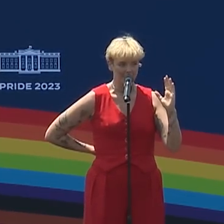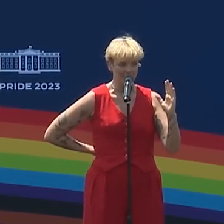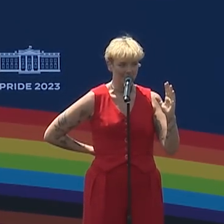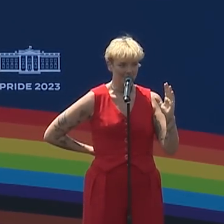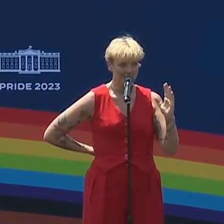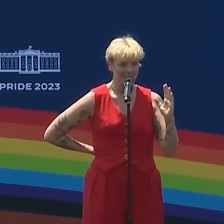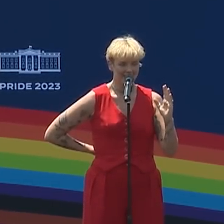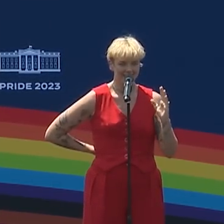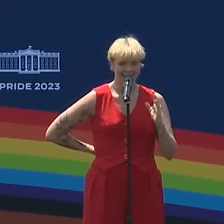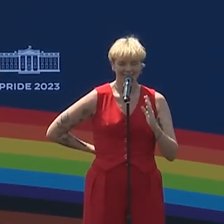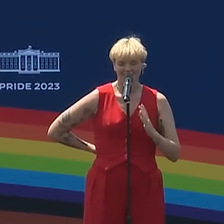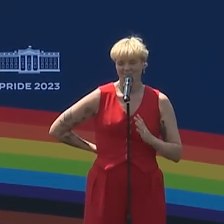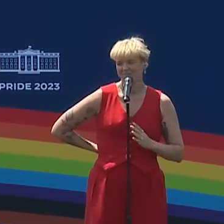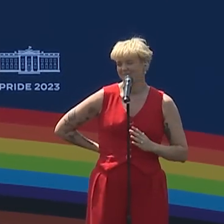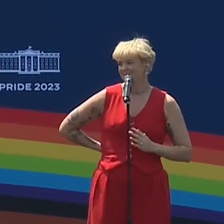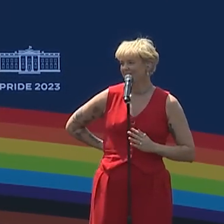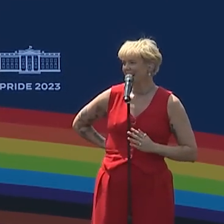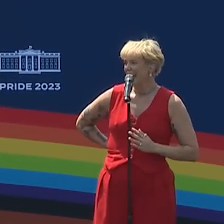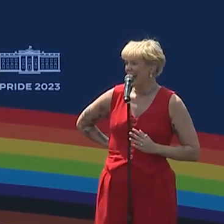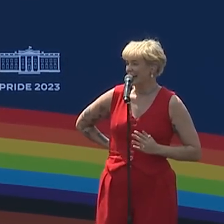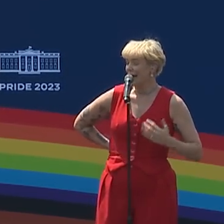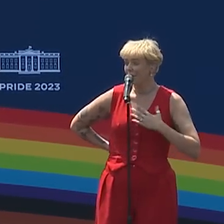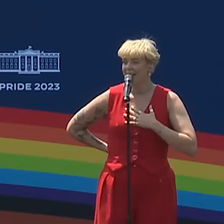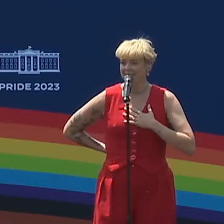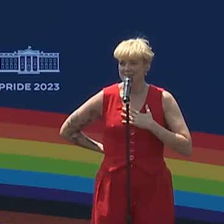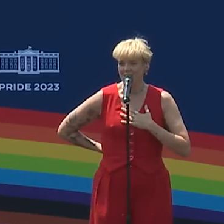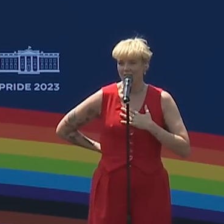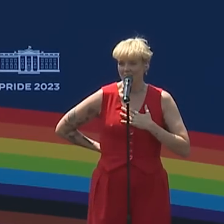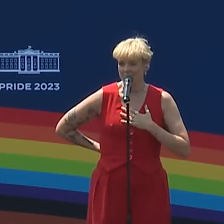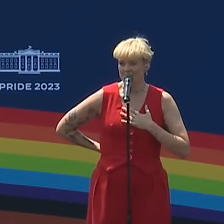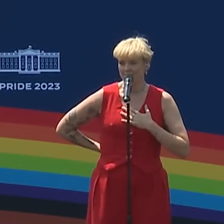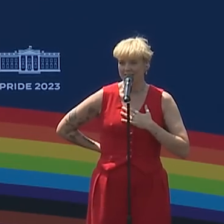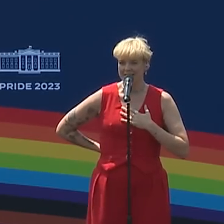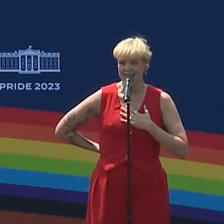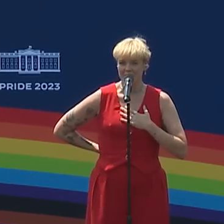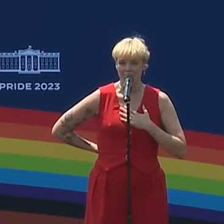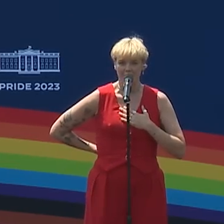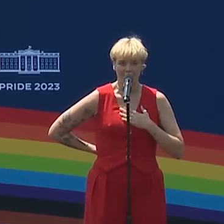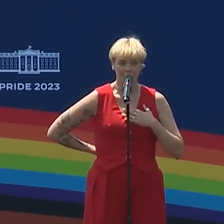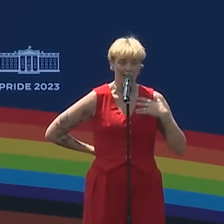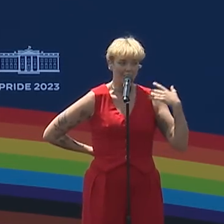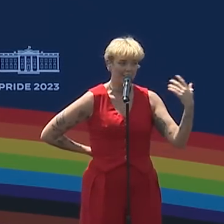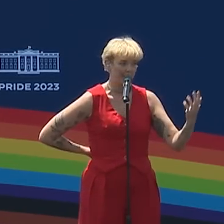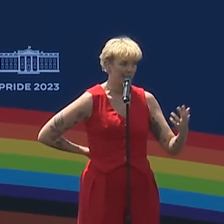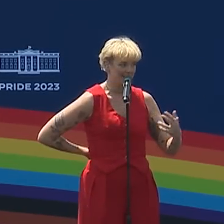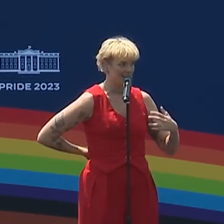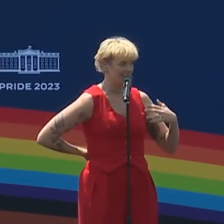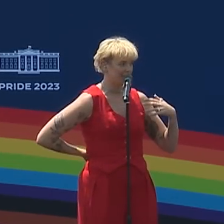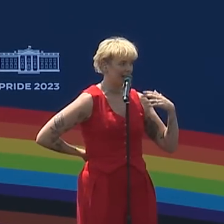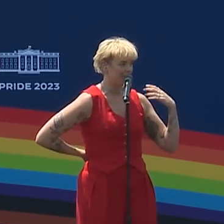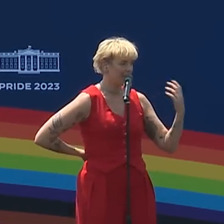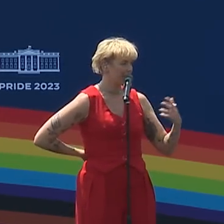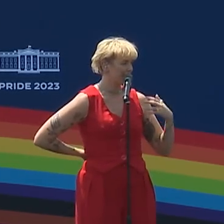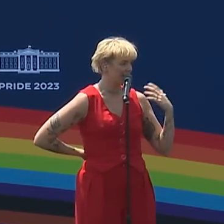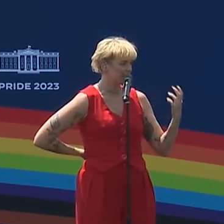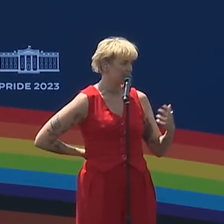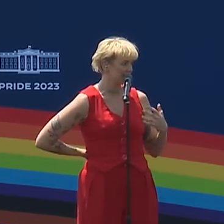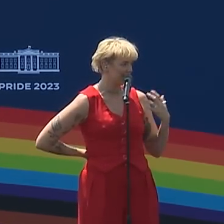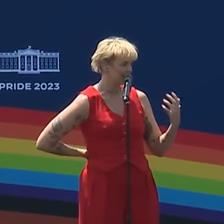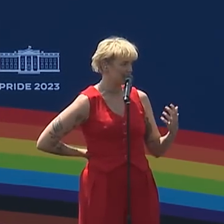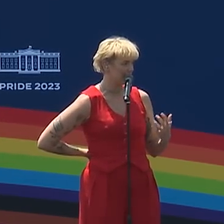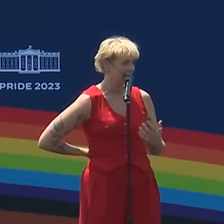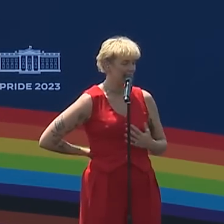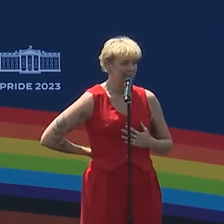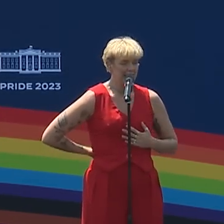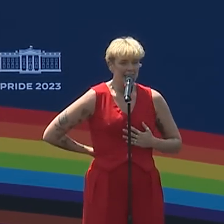grateful. I'm really moved. And I write these songs with the intention of trying to find myself, find home, find